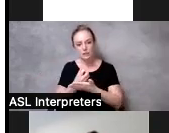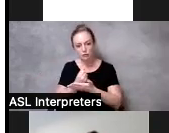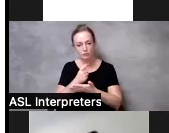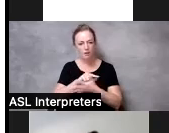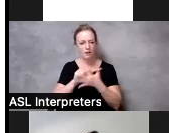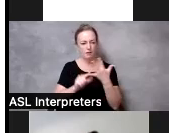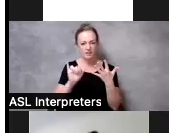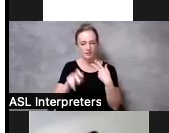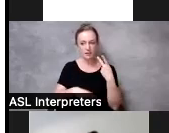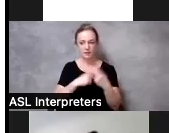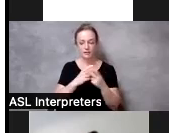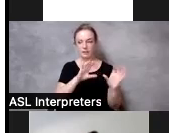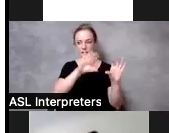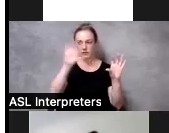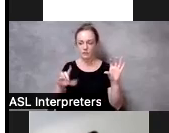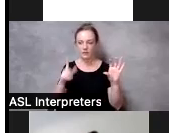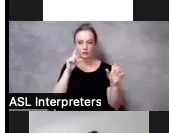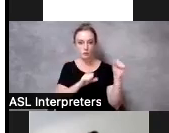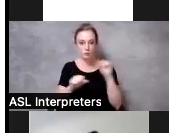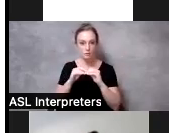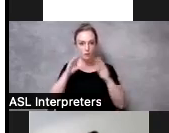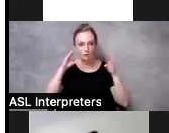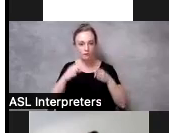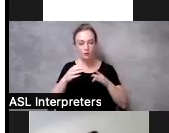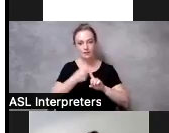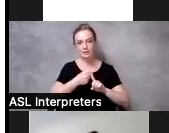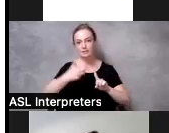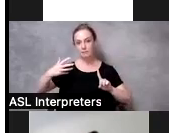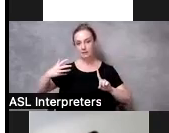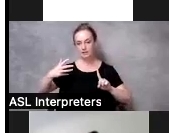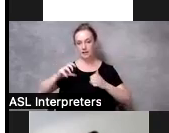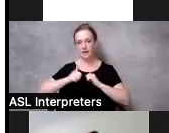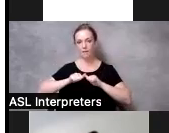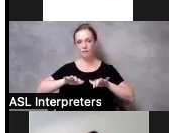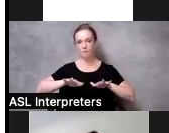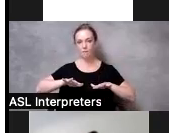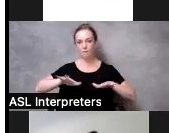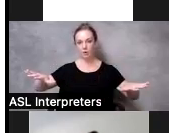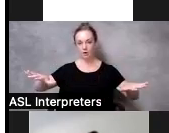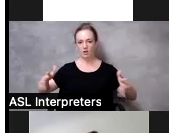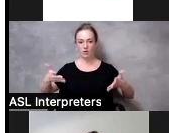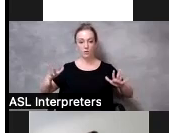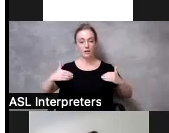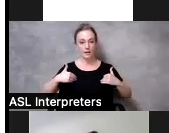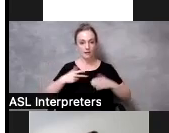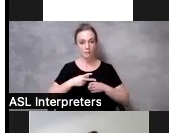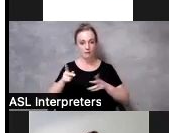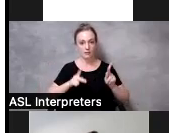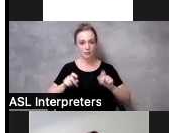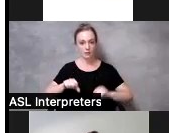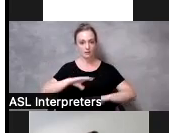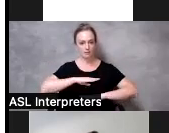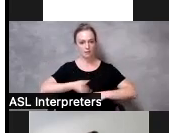nature. We have strategies that are focused on expanding the reach of existing professionals to meet increased demand